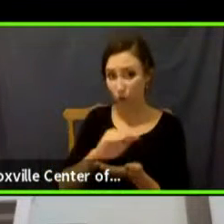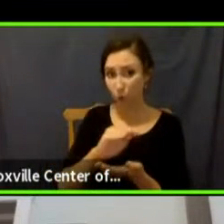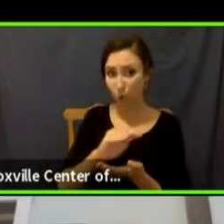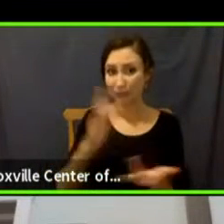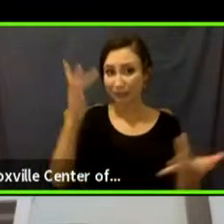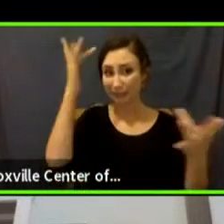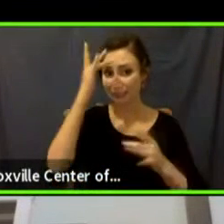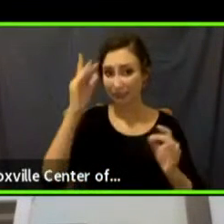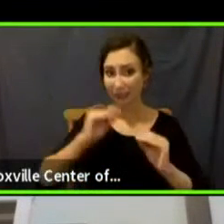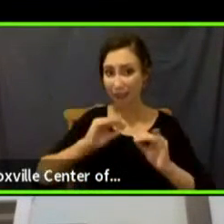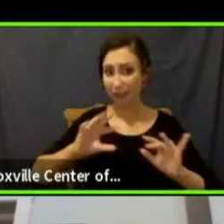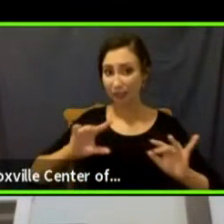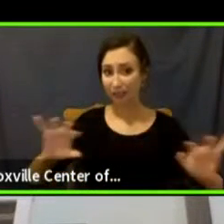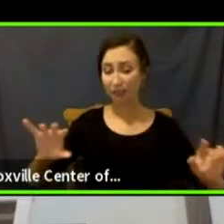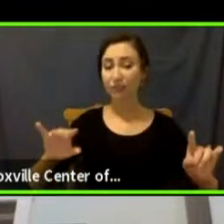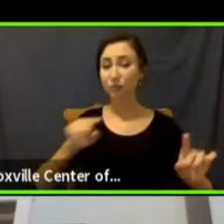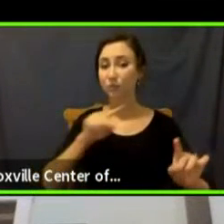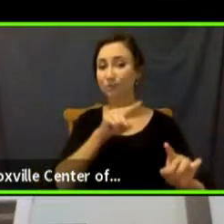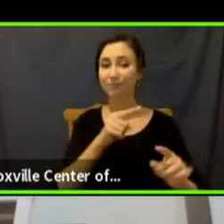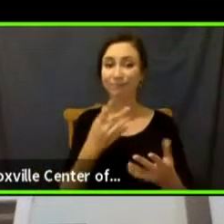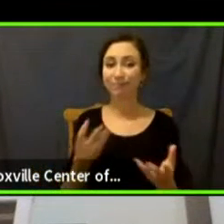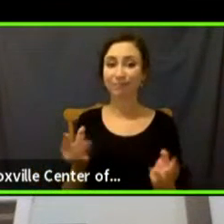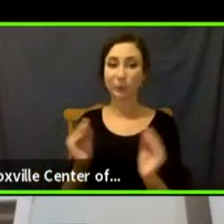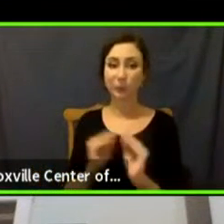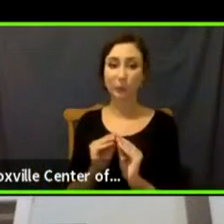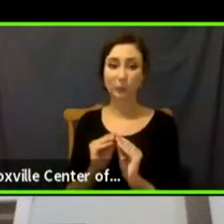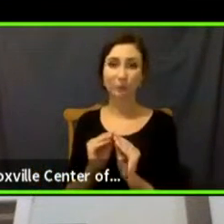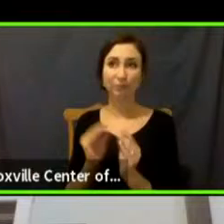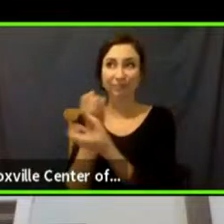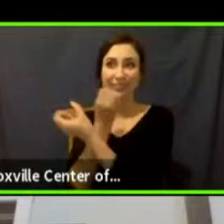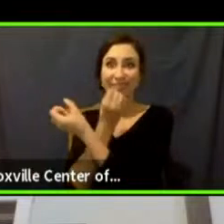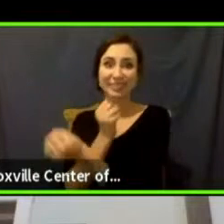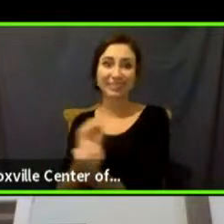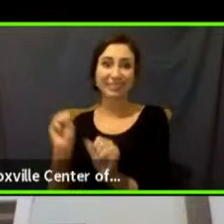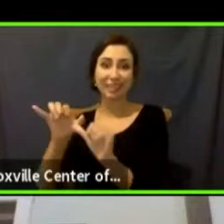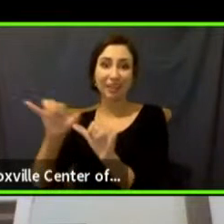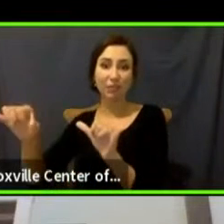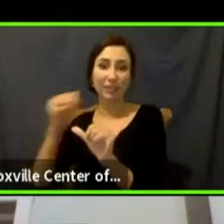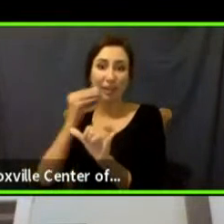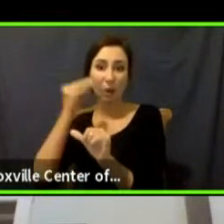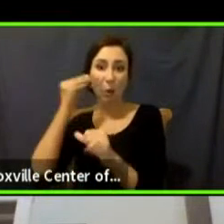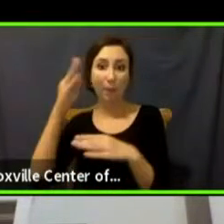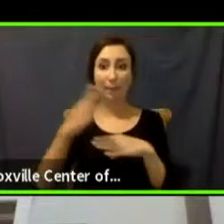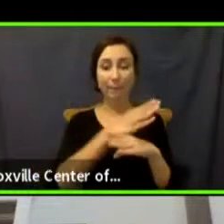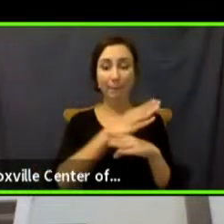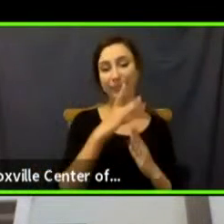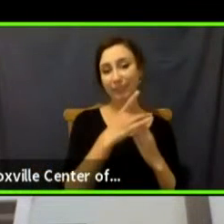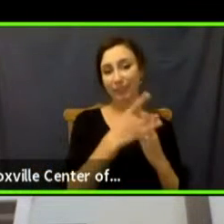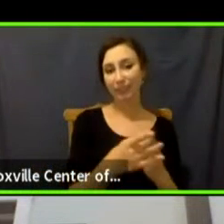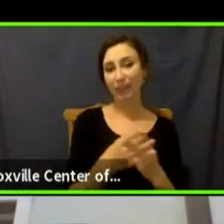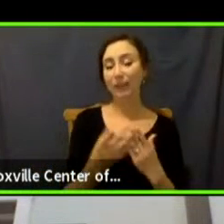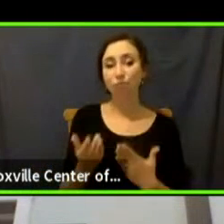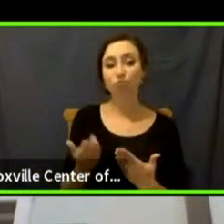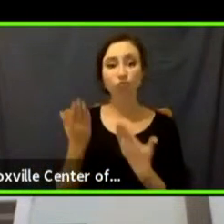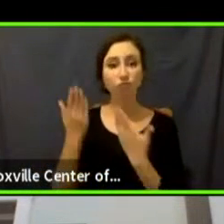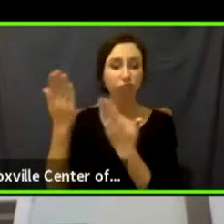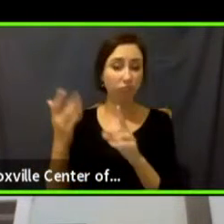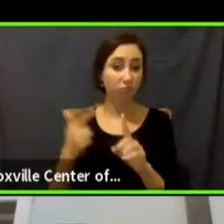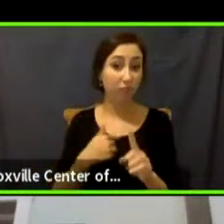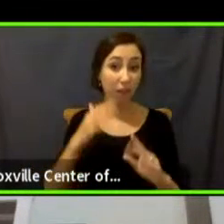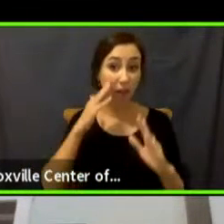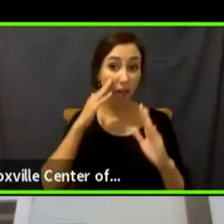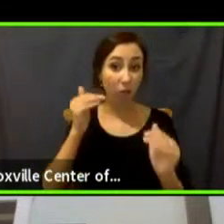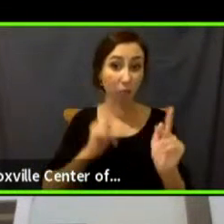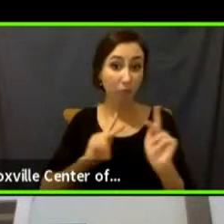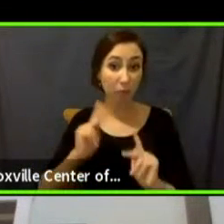So it's kind of a safer at home and business guidance resolution that I hope people will take to